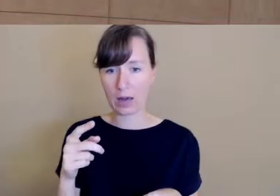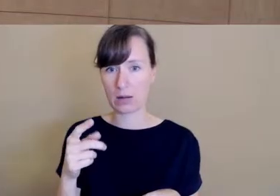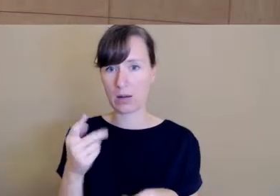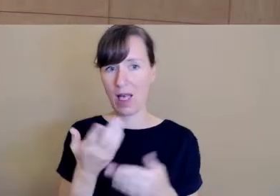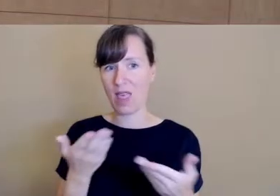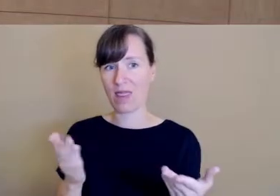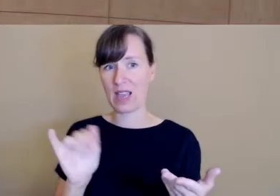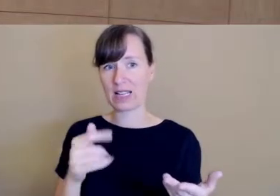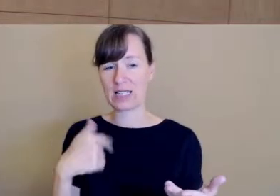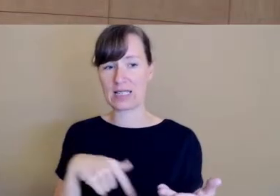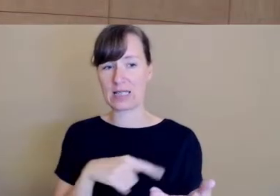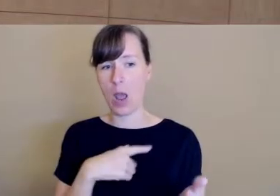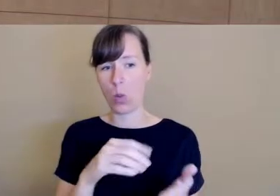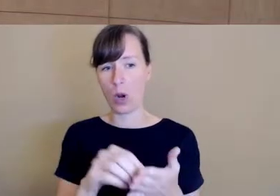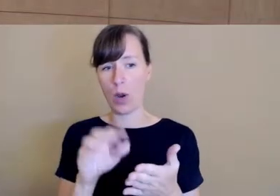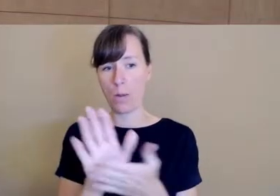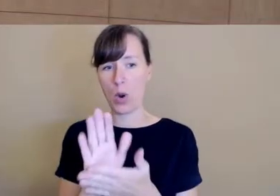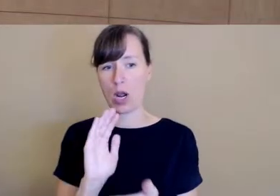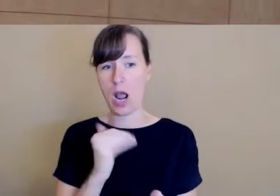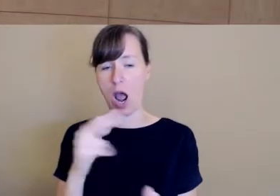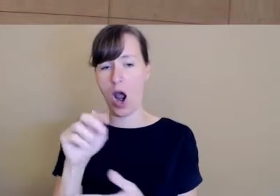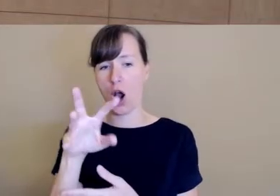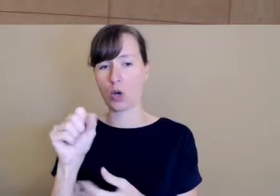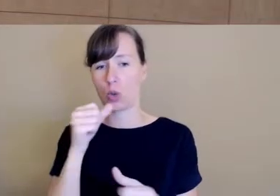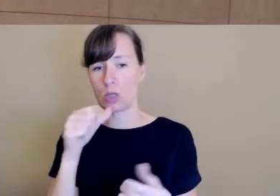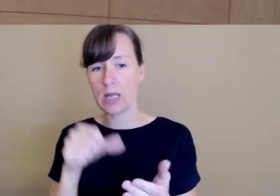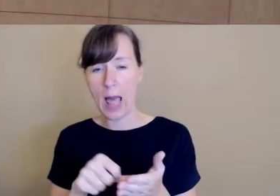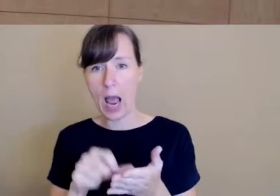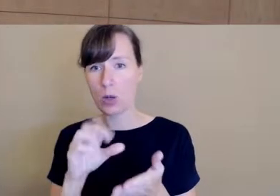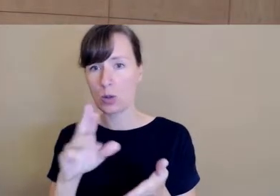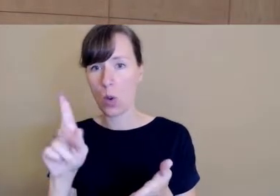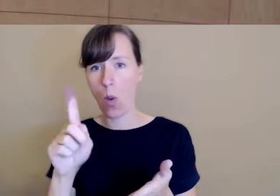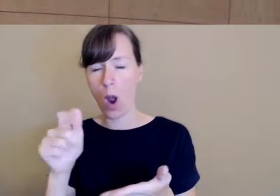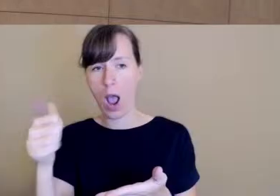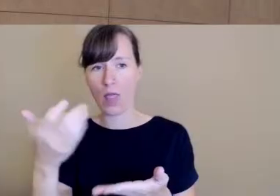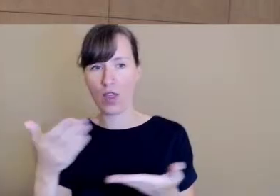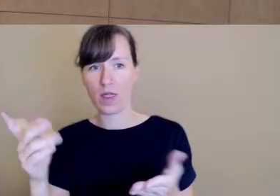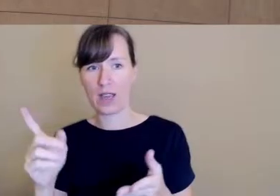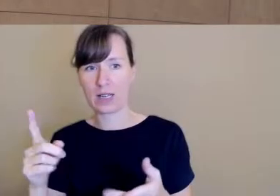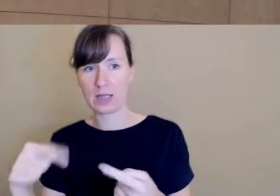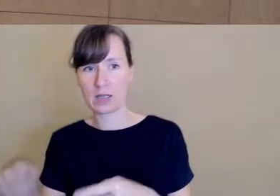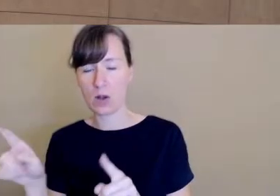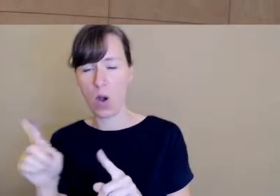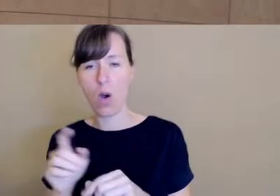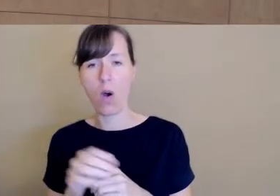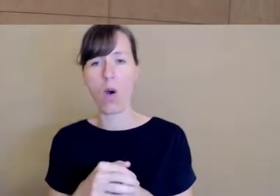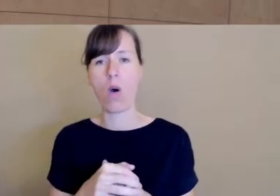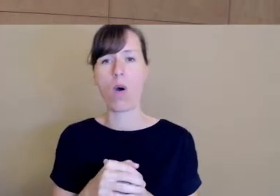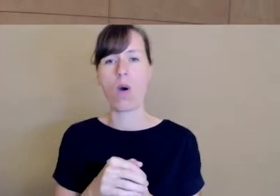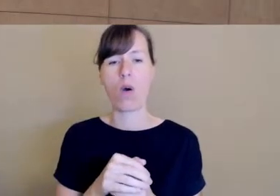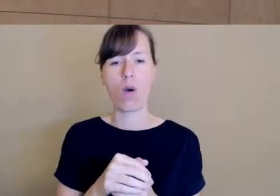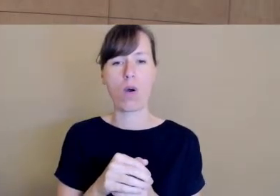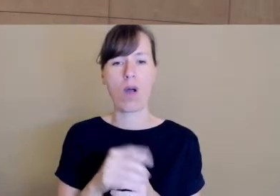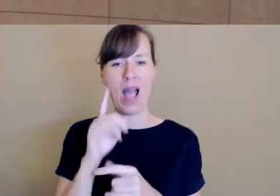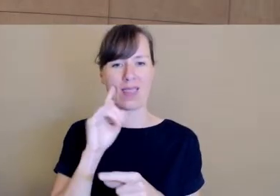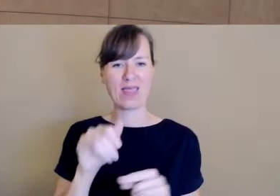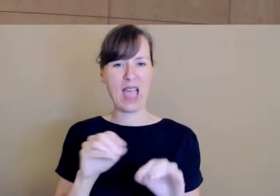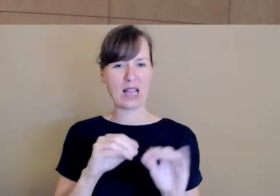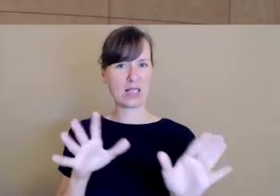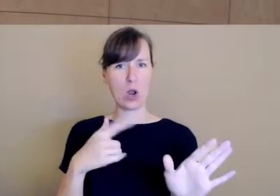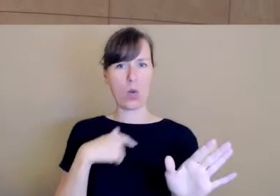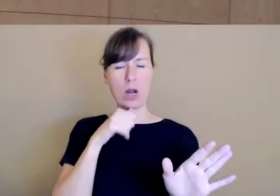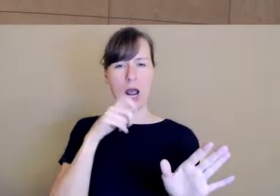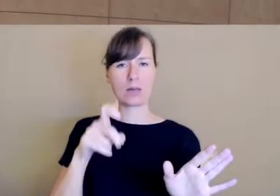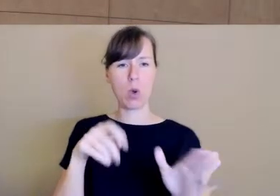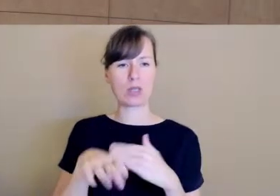out on the newsletters or wherever the other things may go. But I think that's something that's pretty clear that we're not supposed to be doing, is the campaign stuff and our